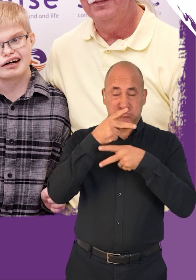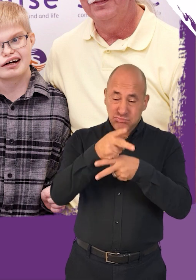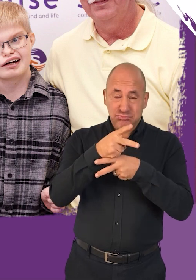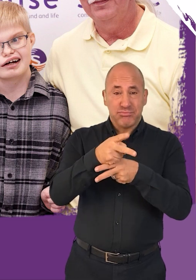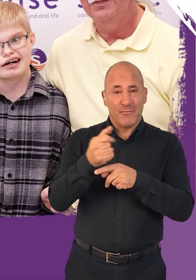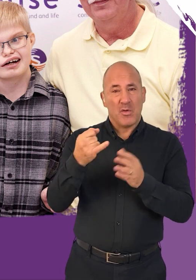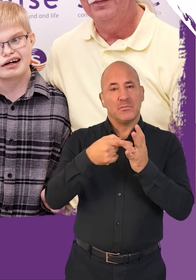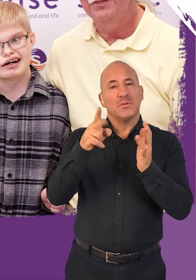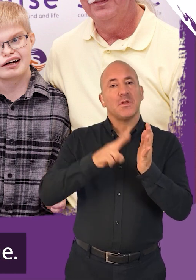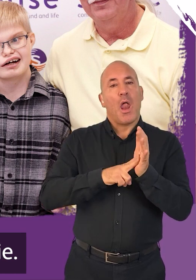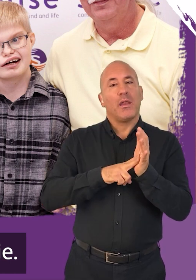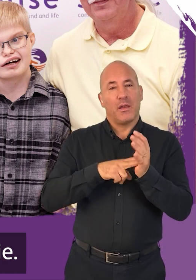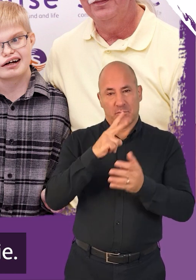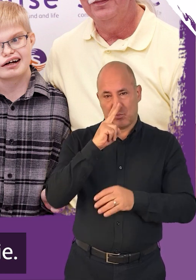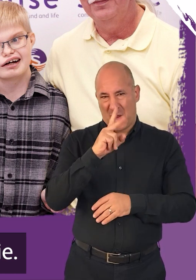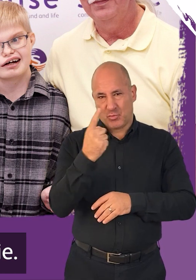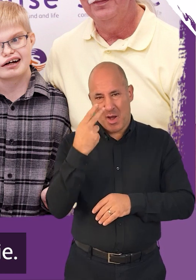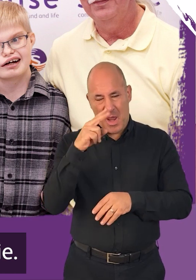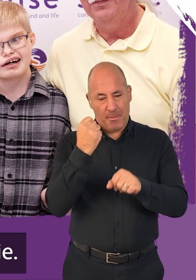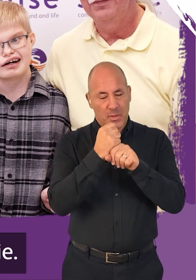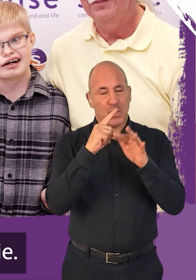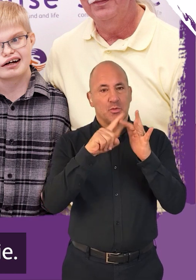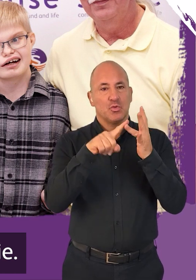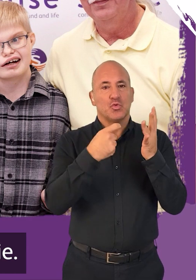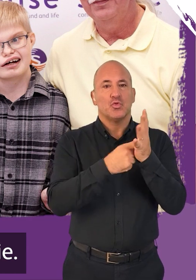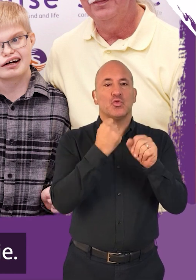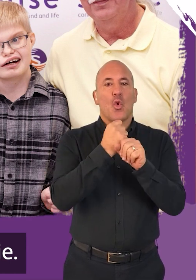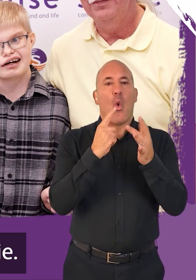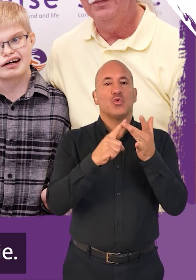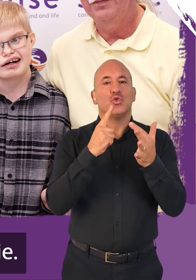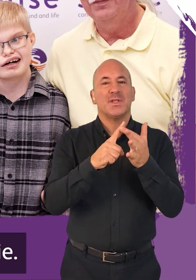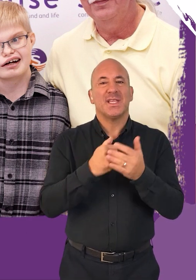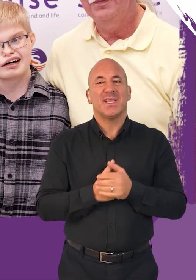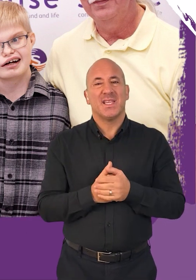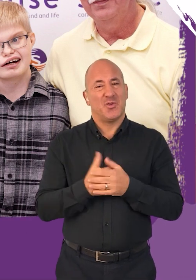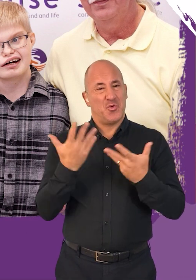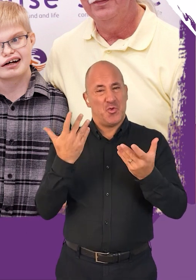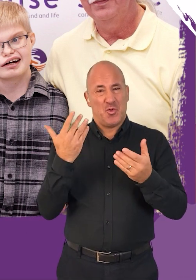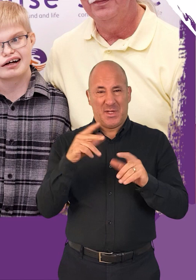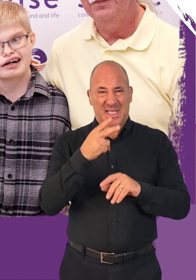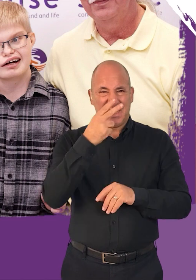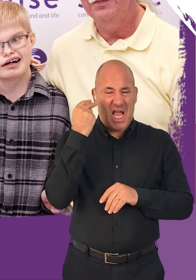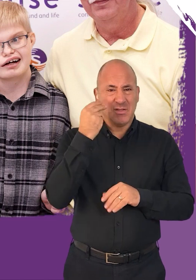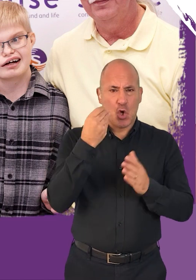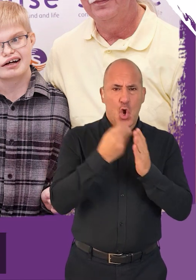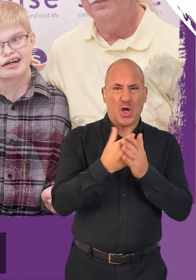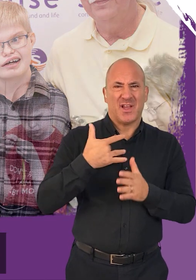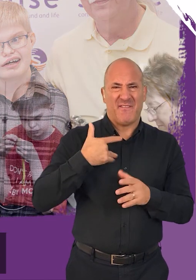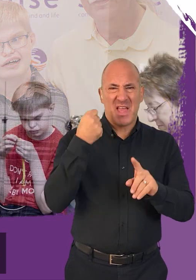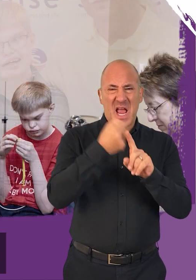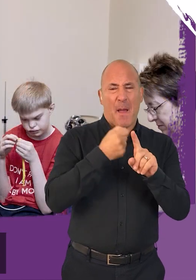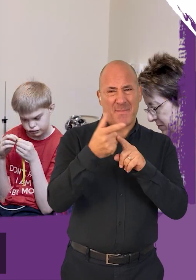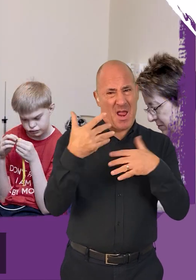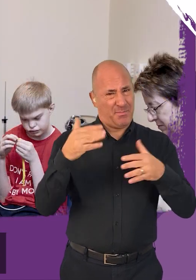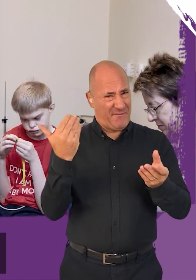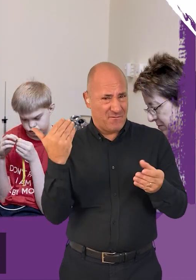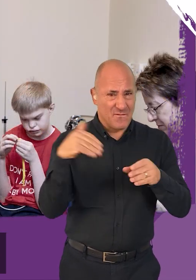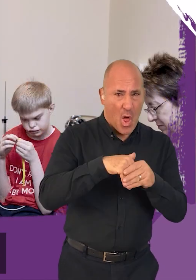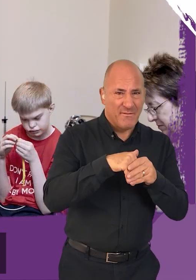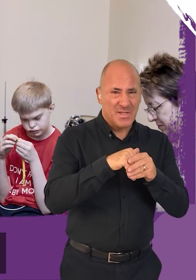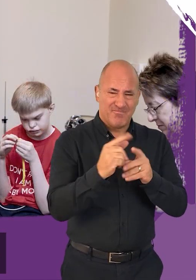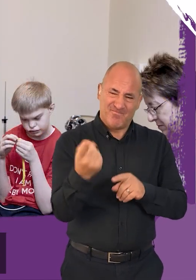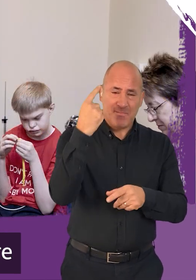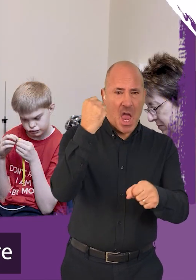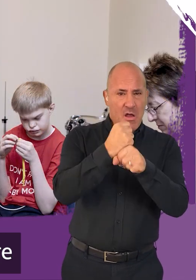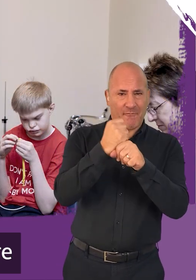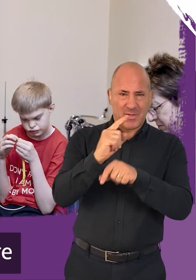Redditch and are full-time carers for their 21-year-old son Geordie. They have been a huge voice in Sense's cost of living